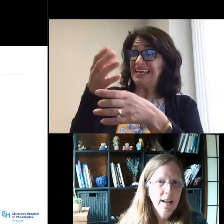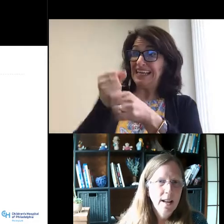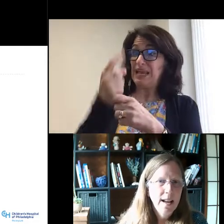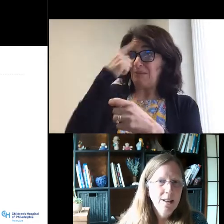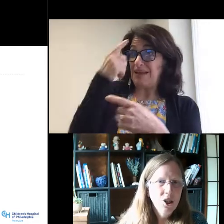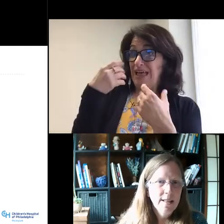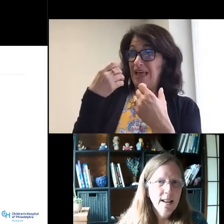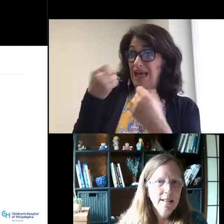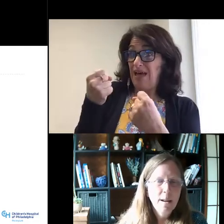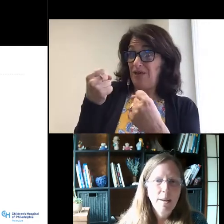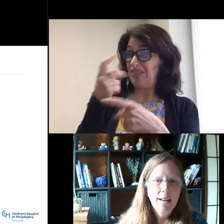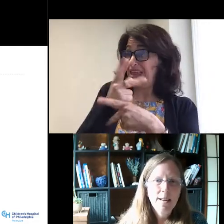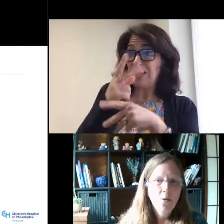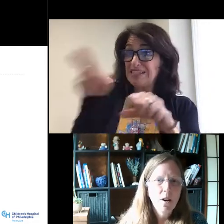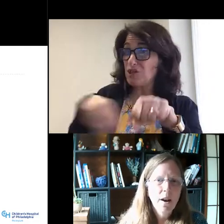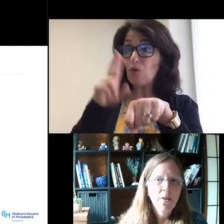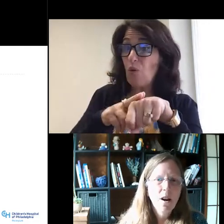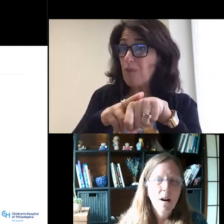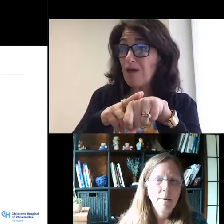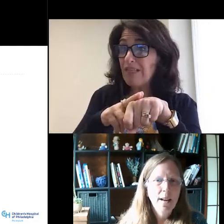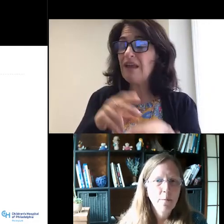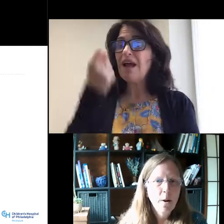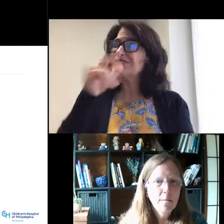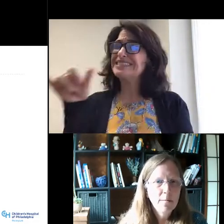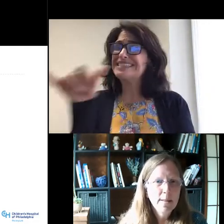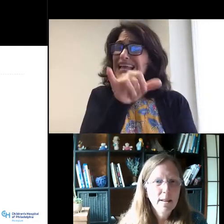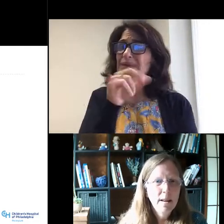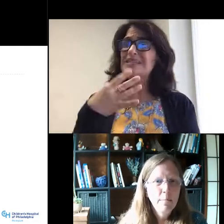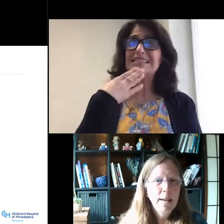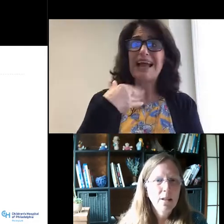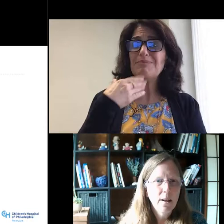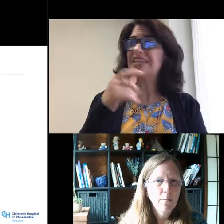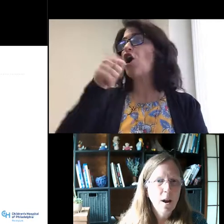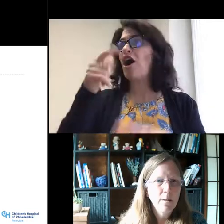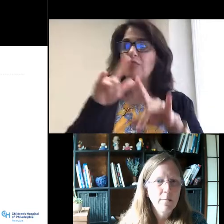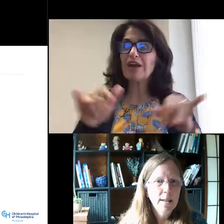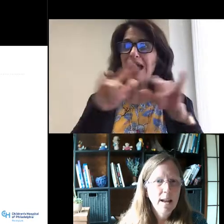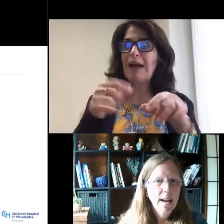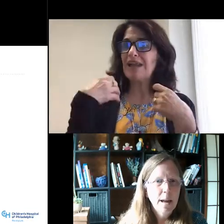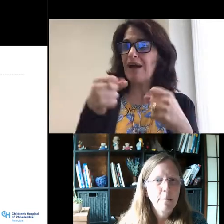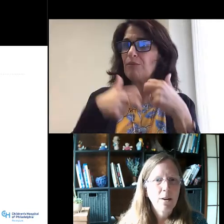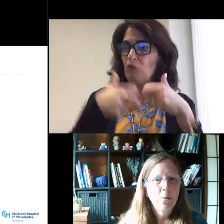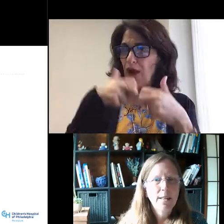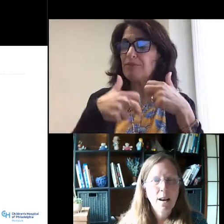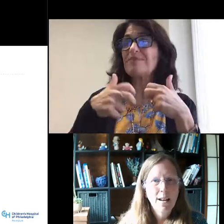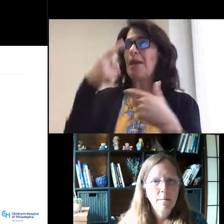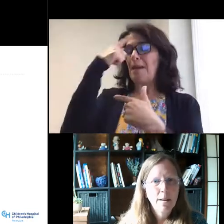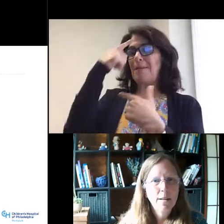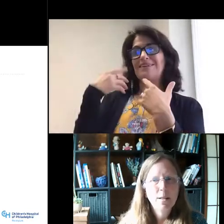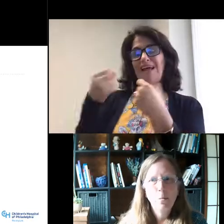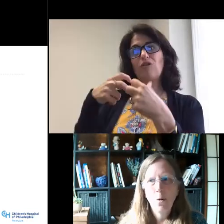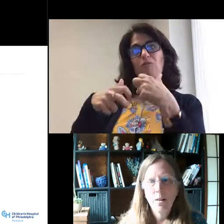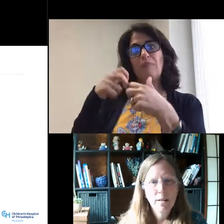do. And just like diabetes or other common health problems, mental health problems get better with